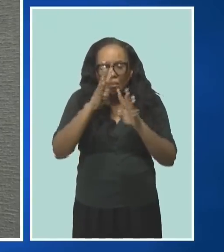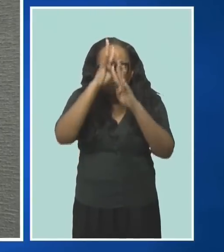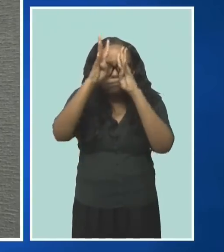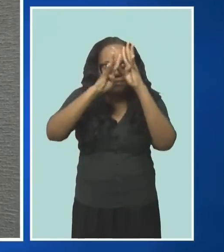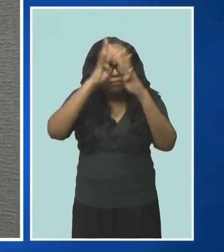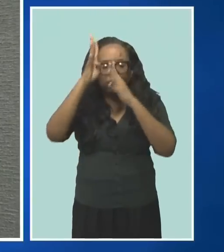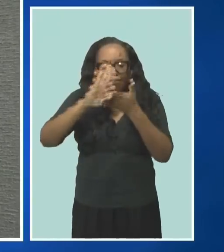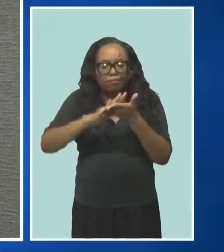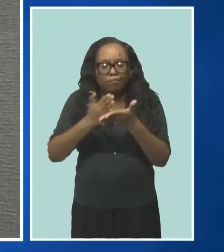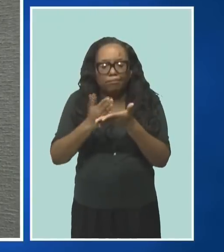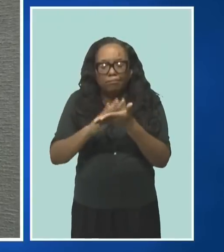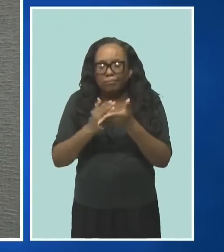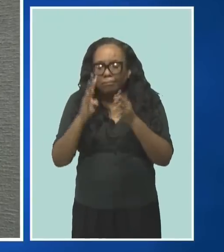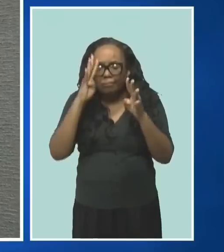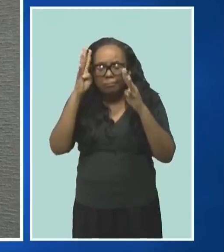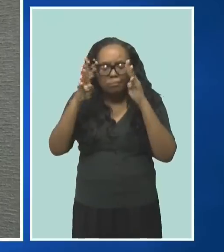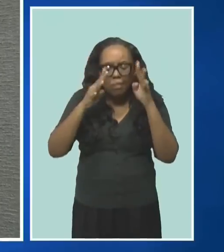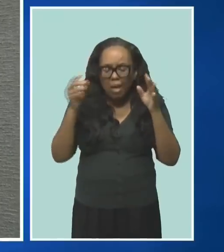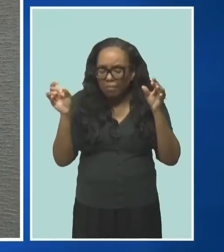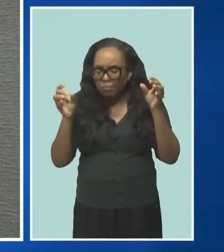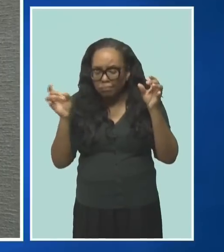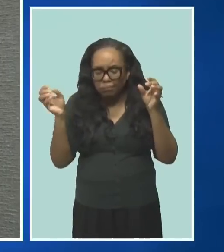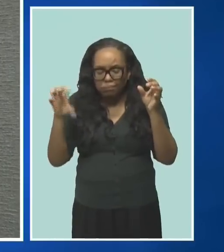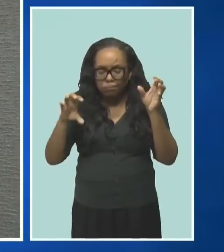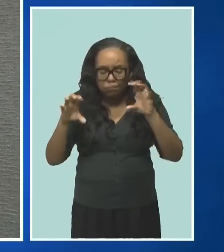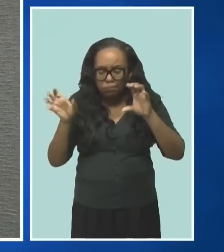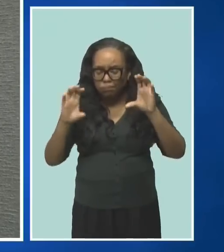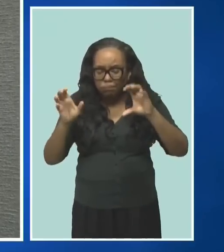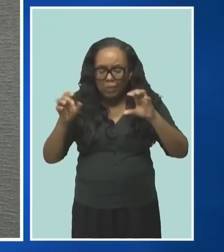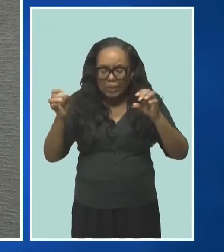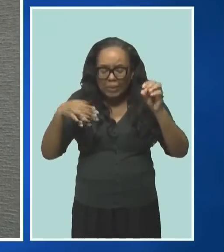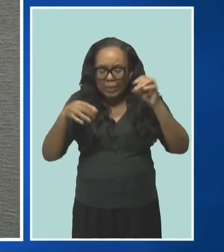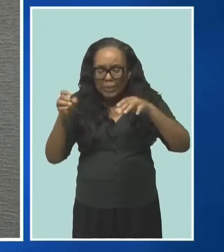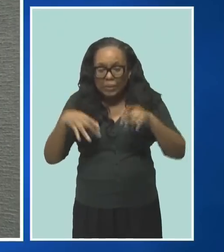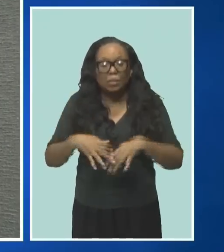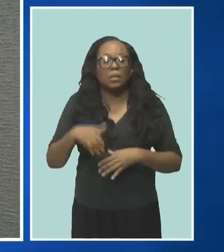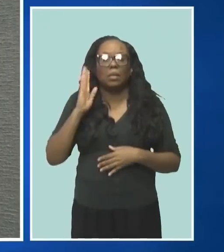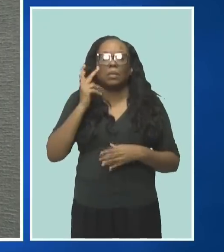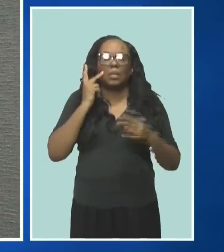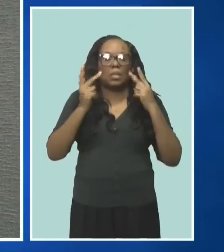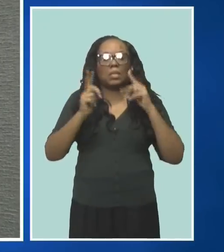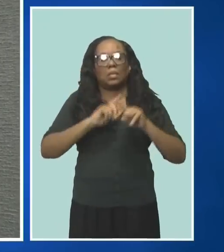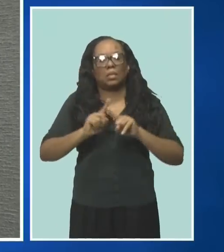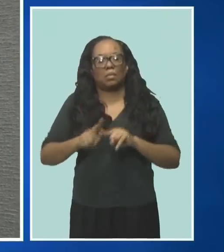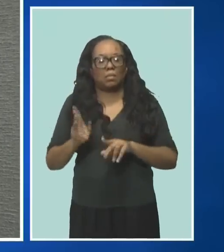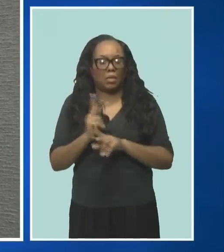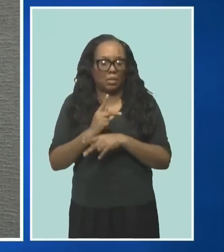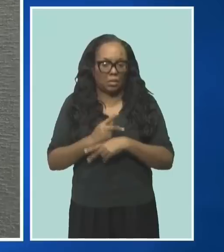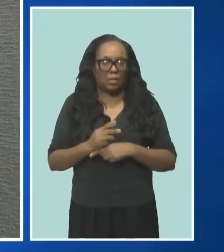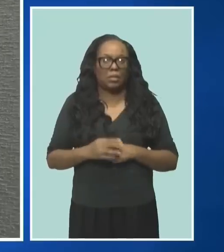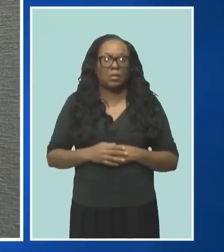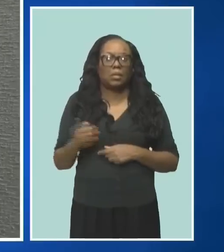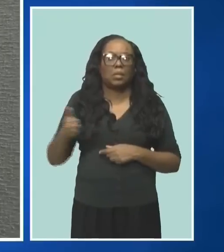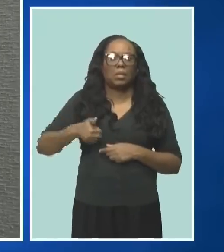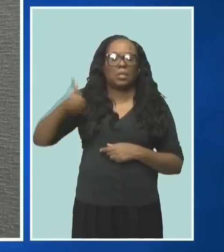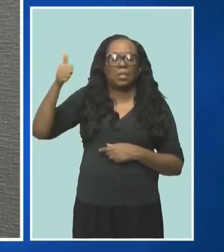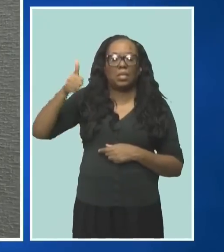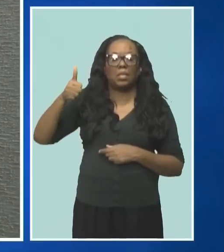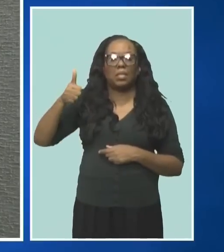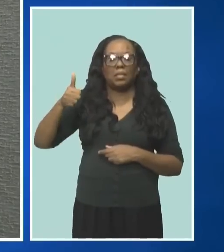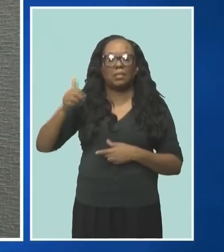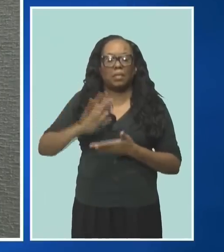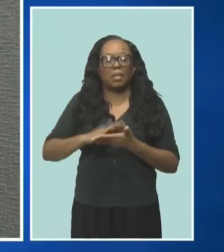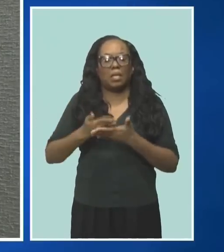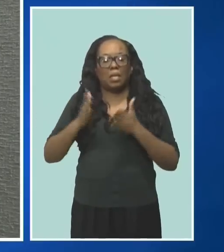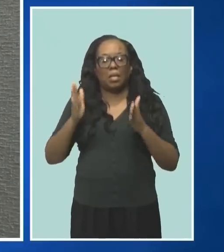their unique, locally made products. So I think next year you're going to see a lot of different products coming on your line. Head chef at Cocktail